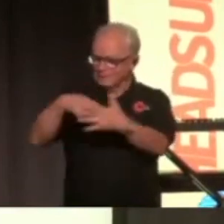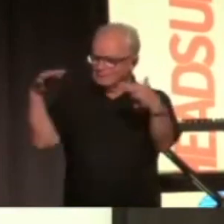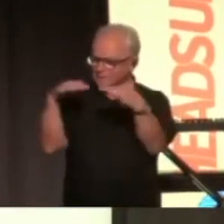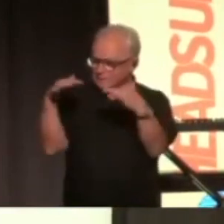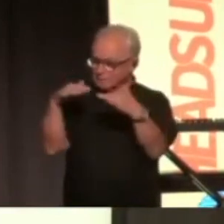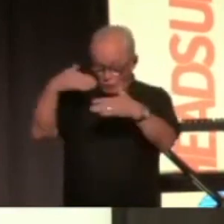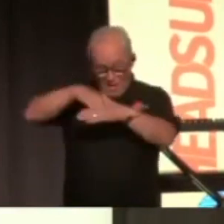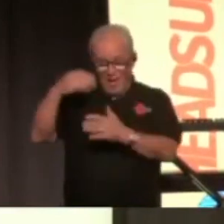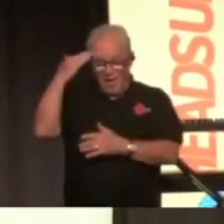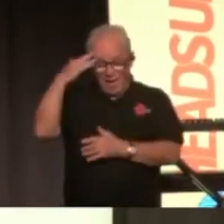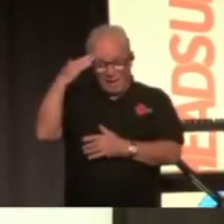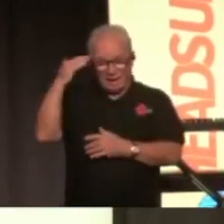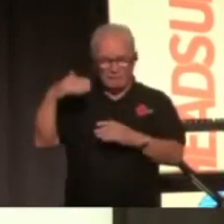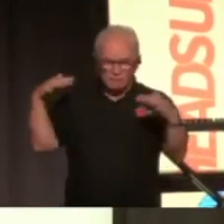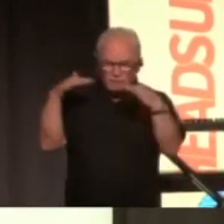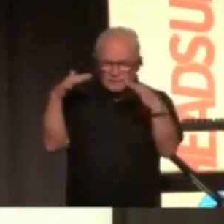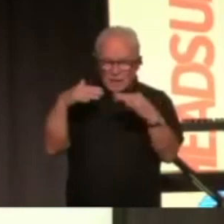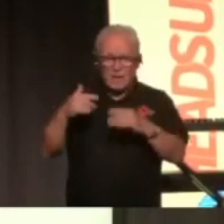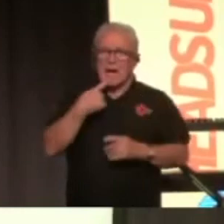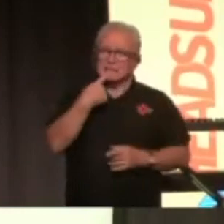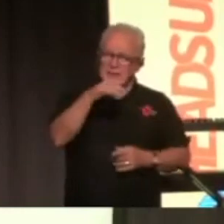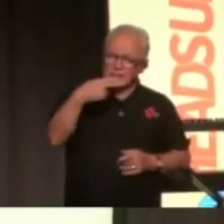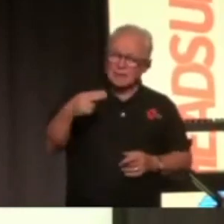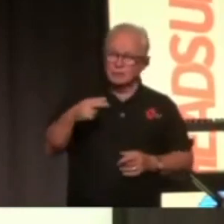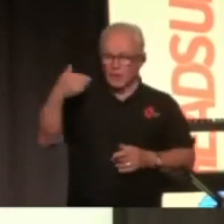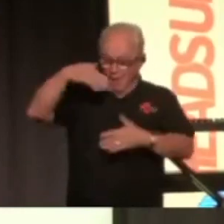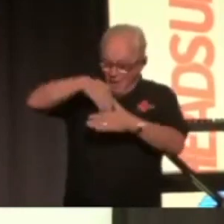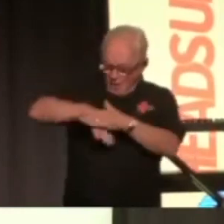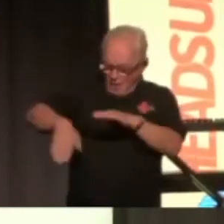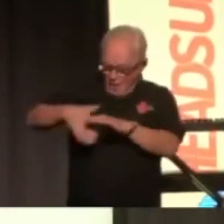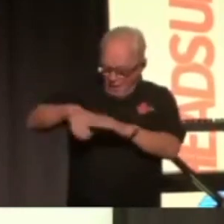in a head fight. I said, you're in a head fight.